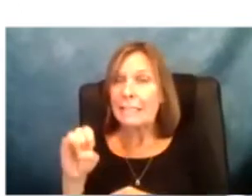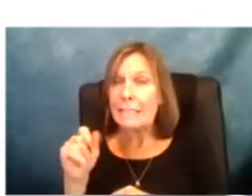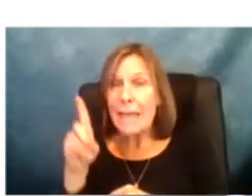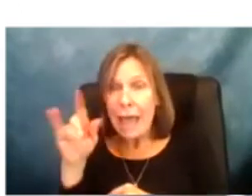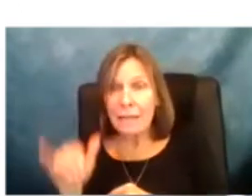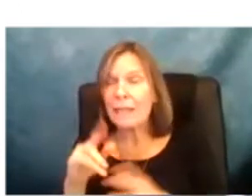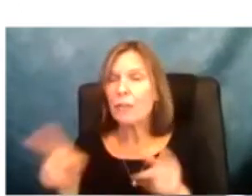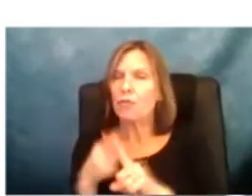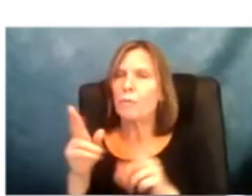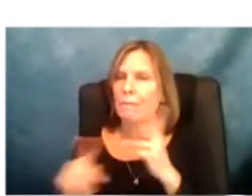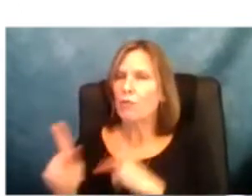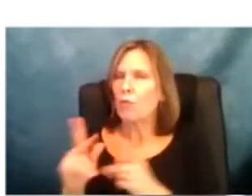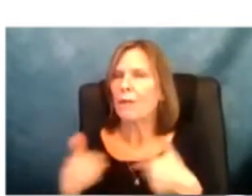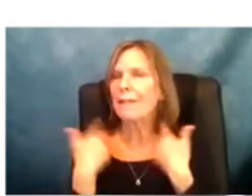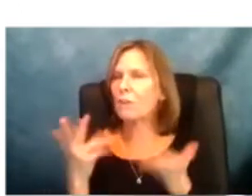could